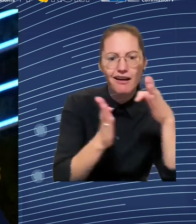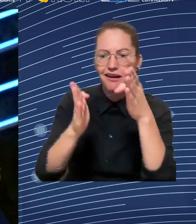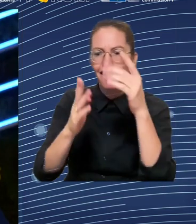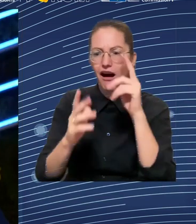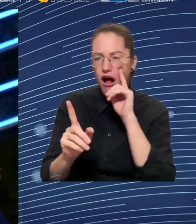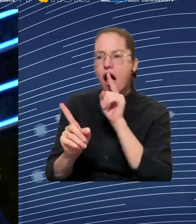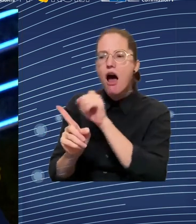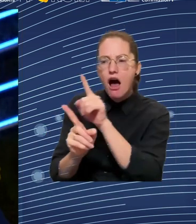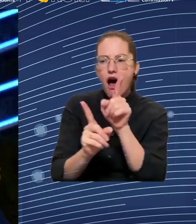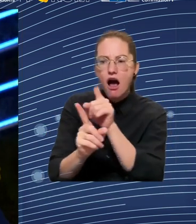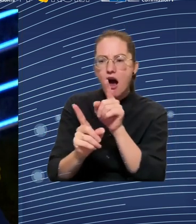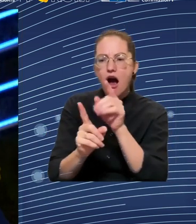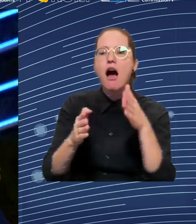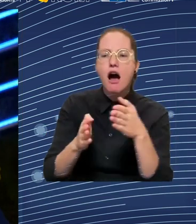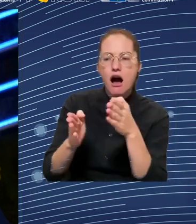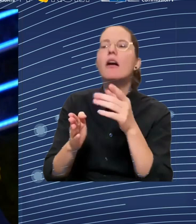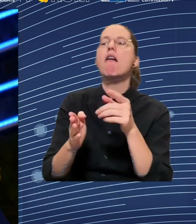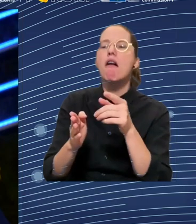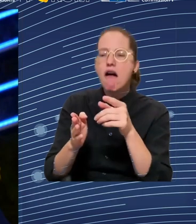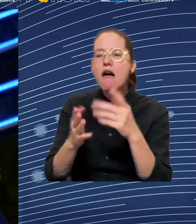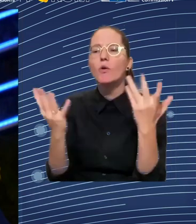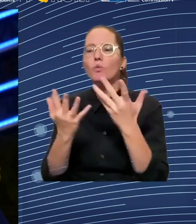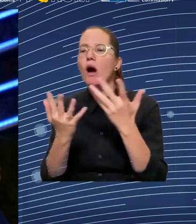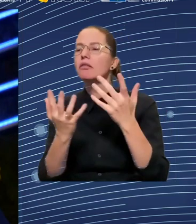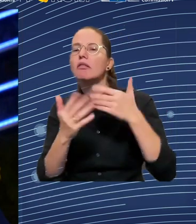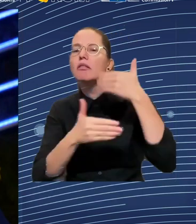in STEM, actually, over the summer, that was really showing that